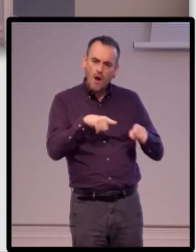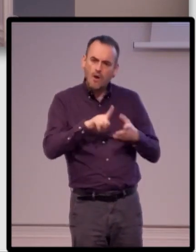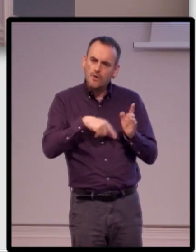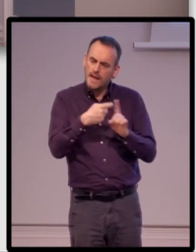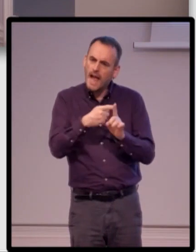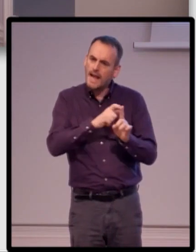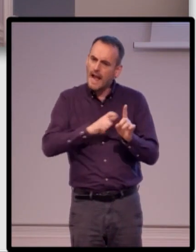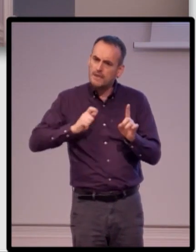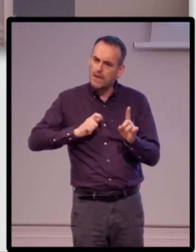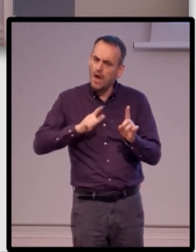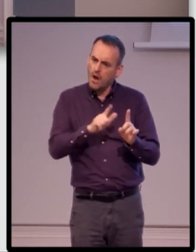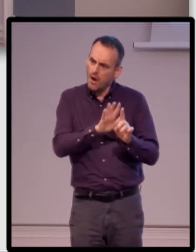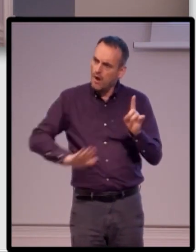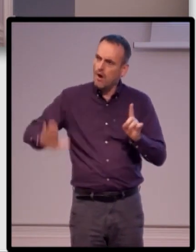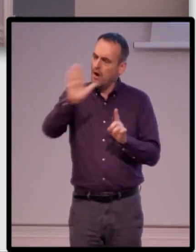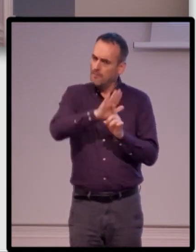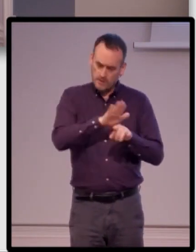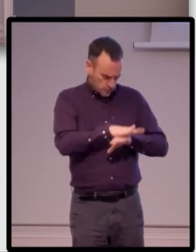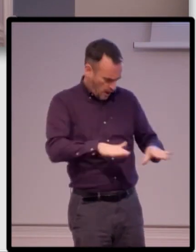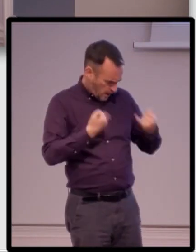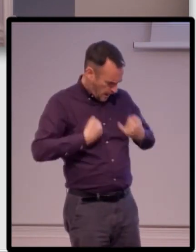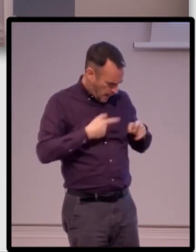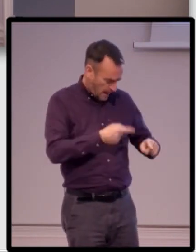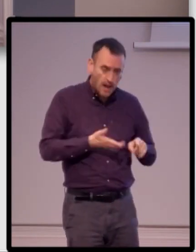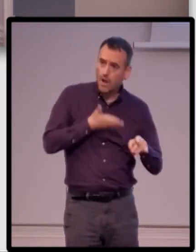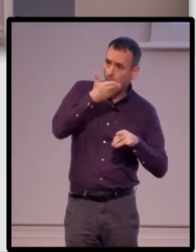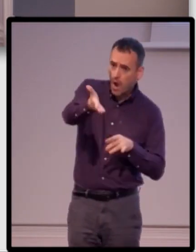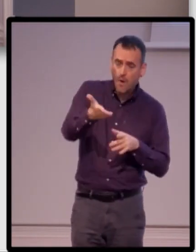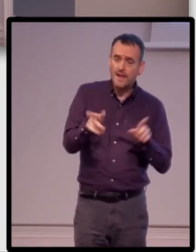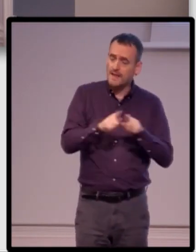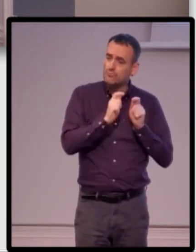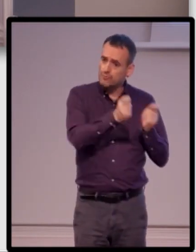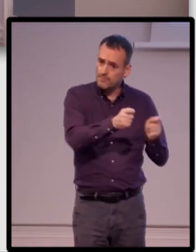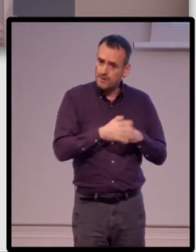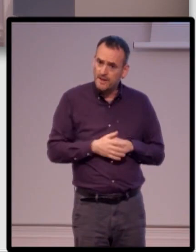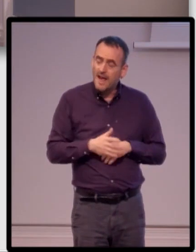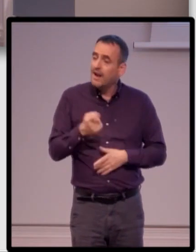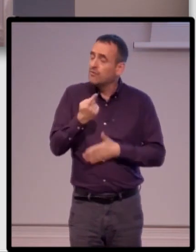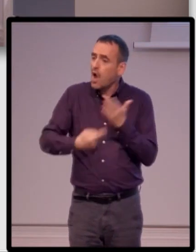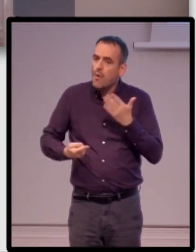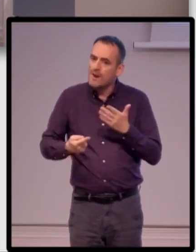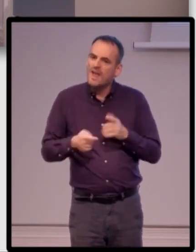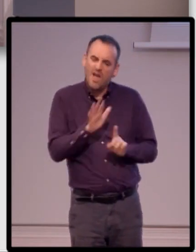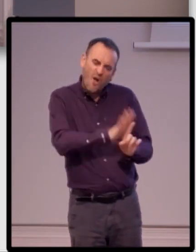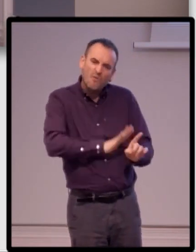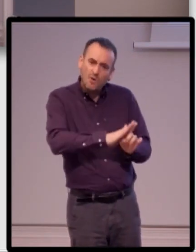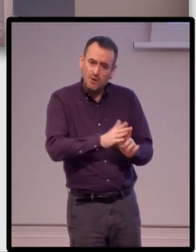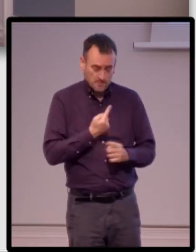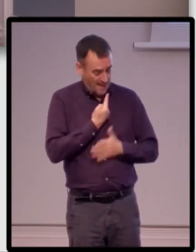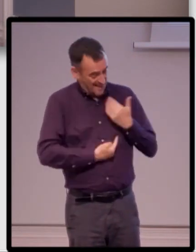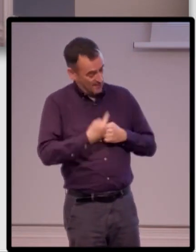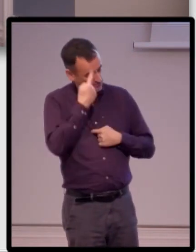in the country, you will be offered the same treatment. And he says that this gave people a lot of comfort. It wasn't just me deciding what treatment we should give.